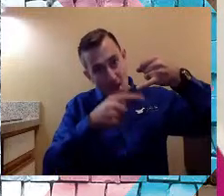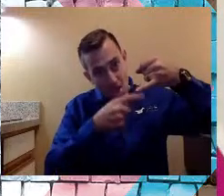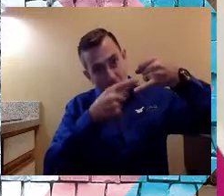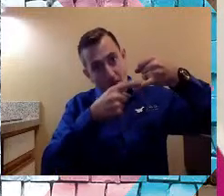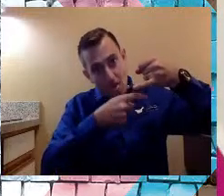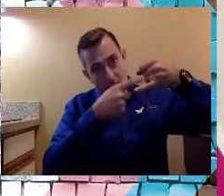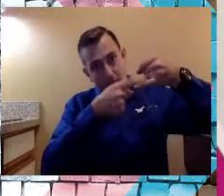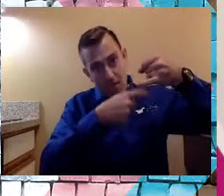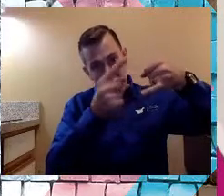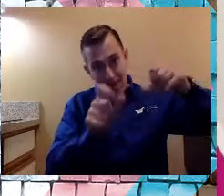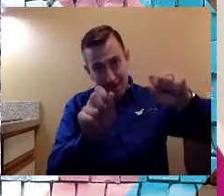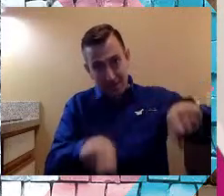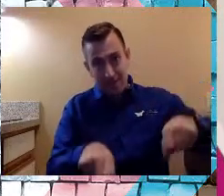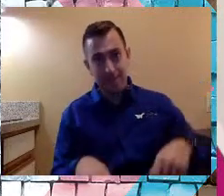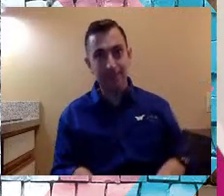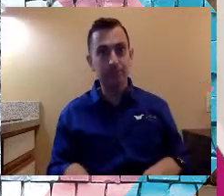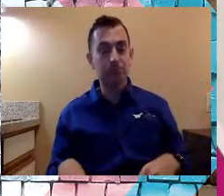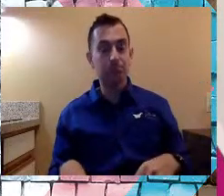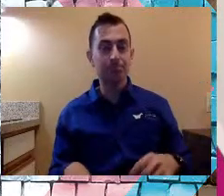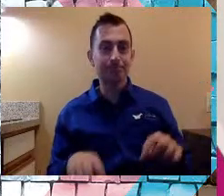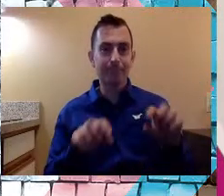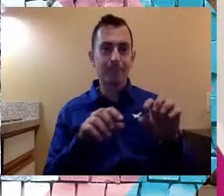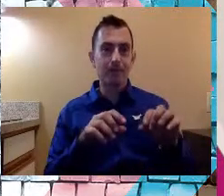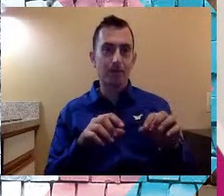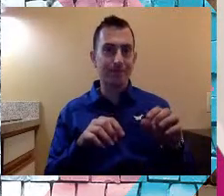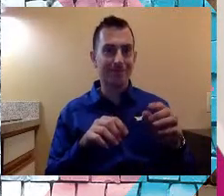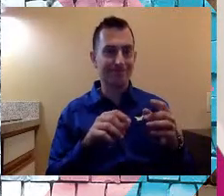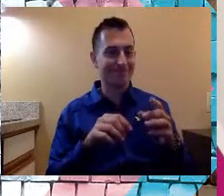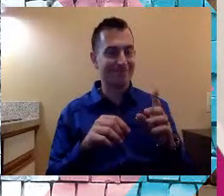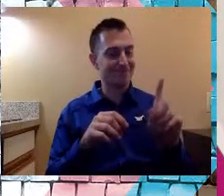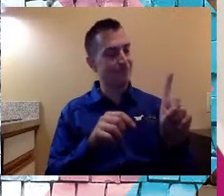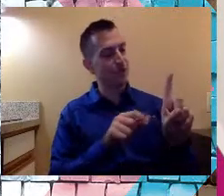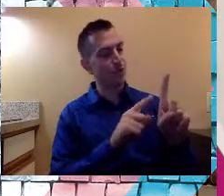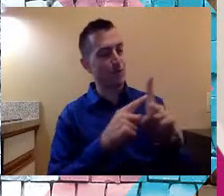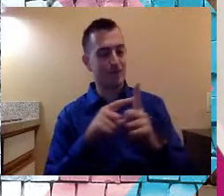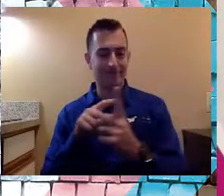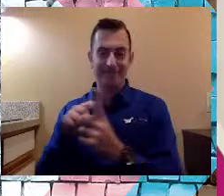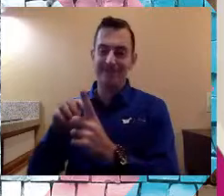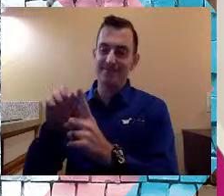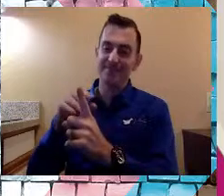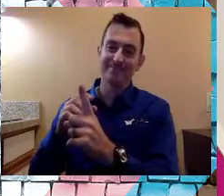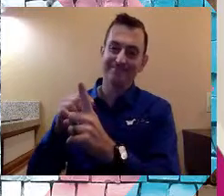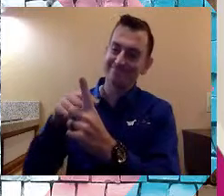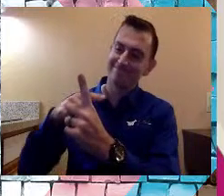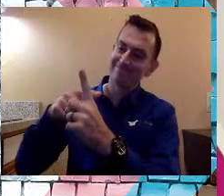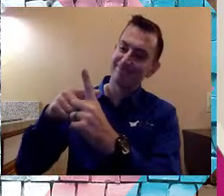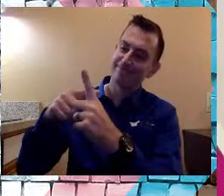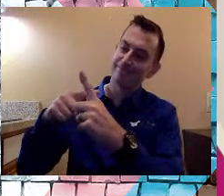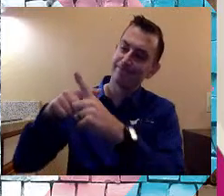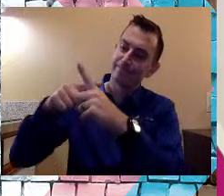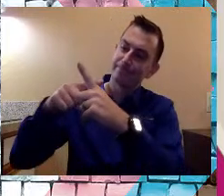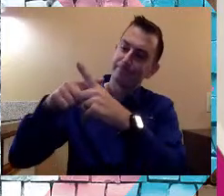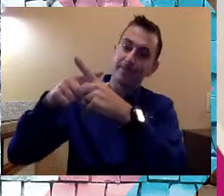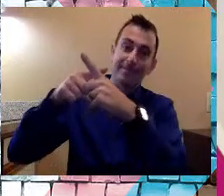little nub. I like the nubs, they give it personality. You can just go right around it. I'm gonna go over